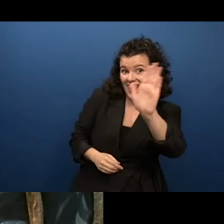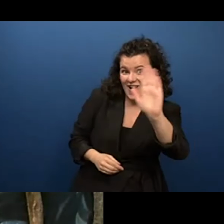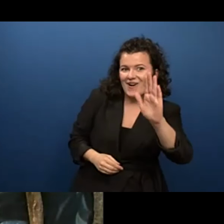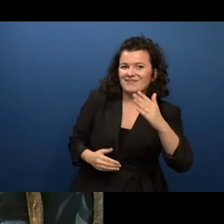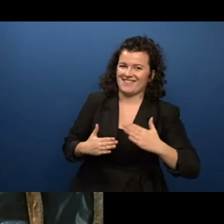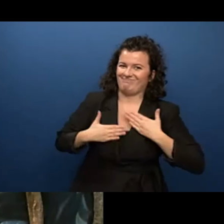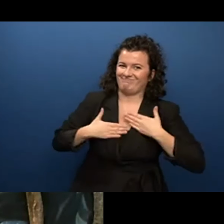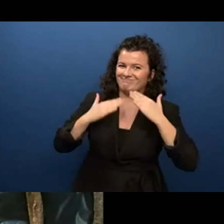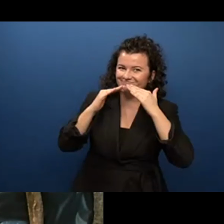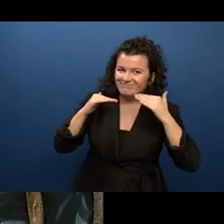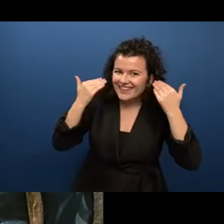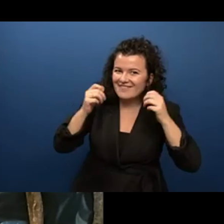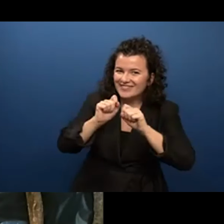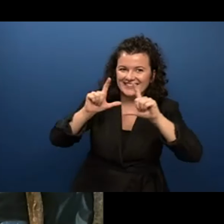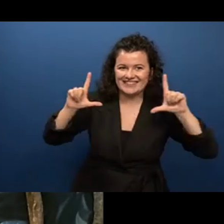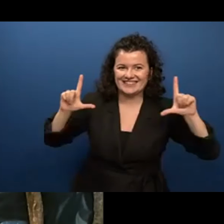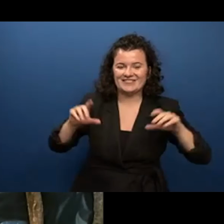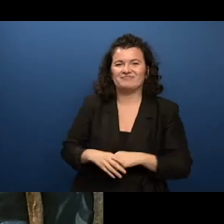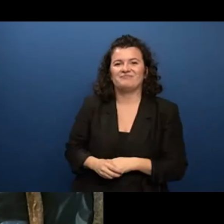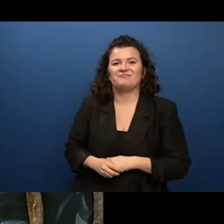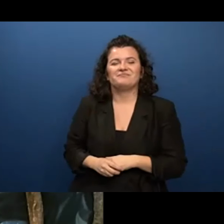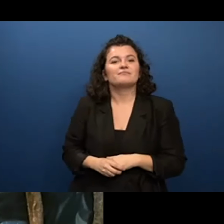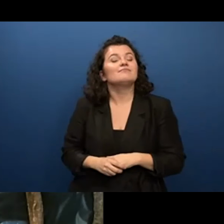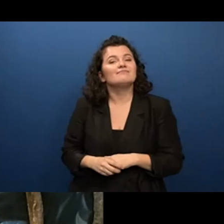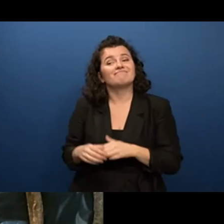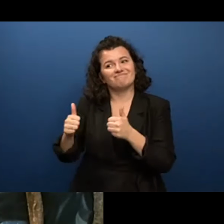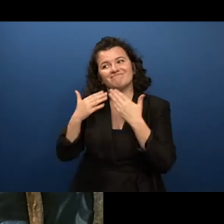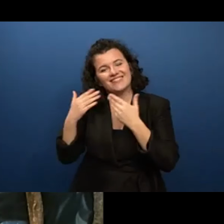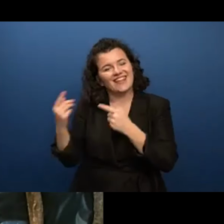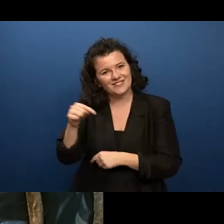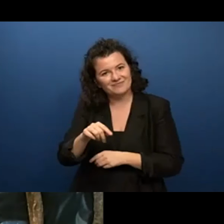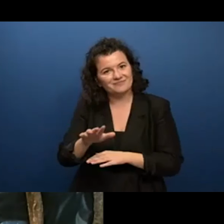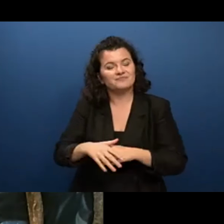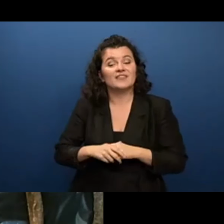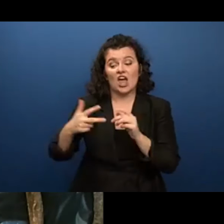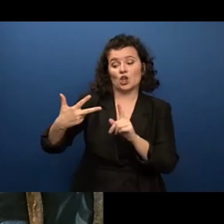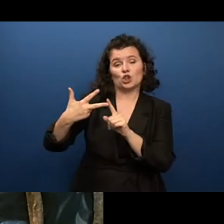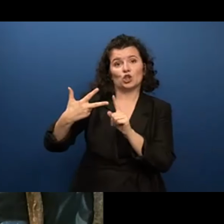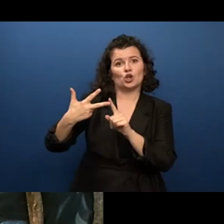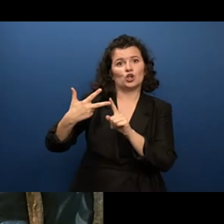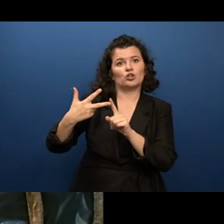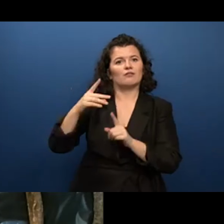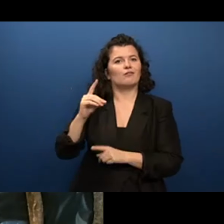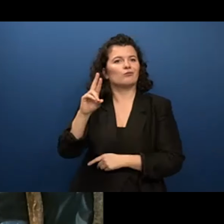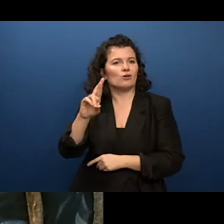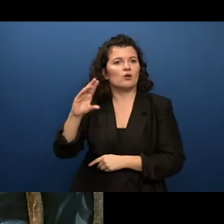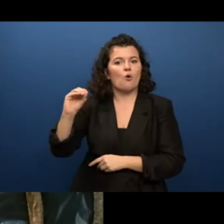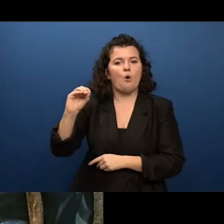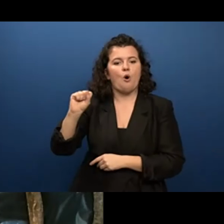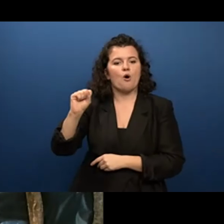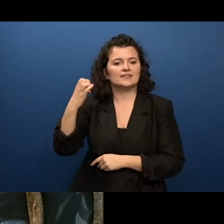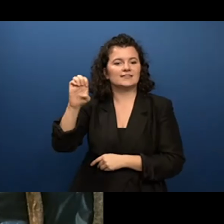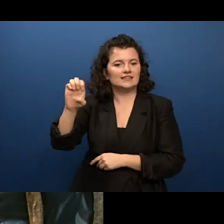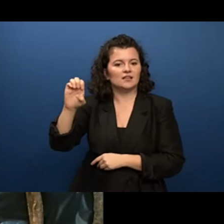Thank you for joining us, Christine. And also we're joined by Dr. Aussie Stewart, who is a Black disabled academic and